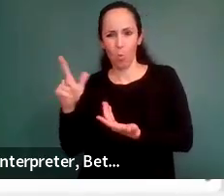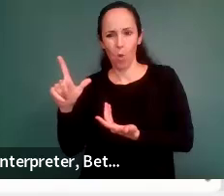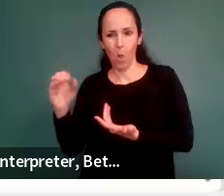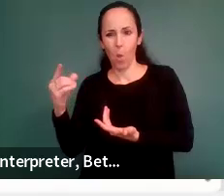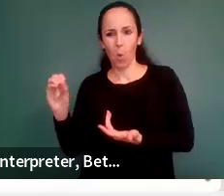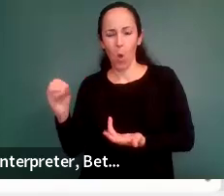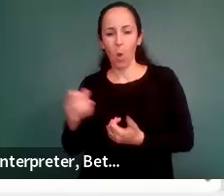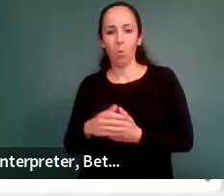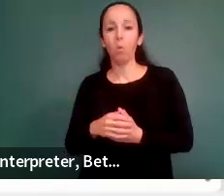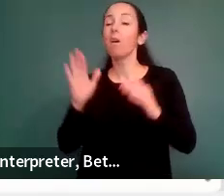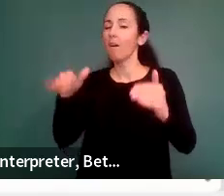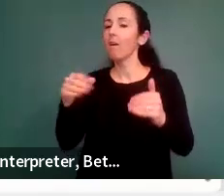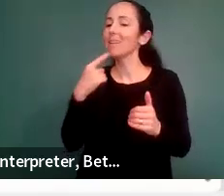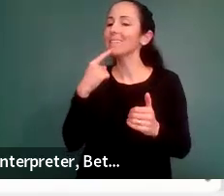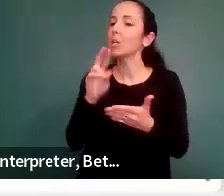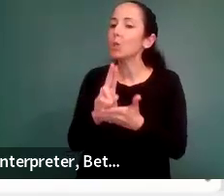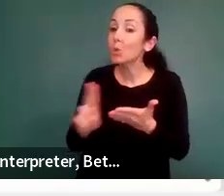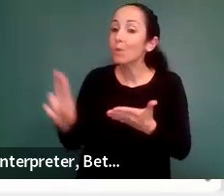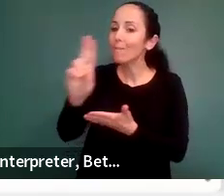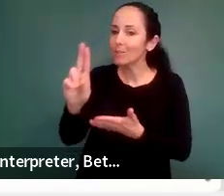put university logo.